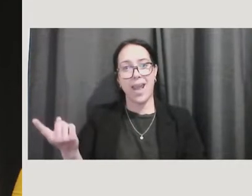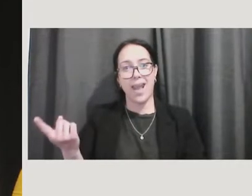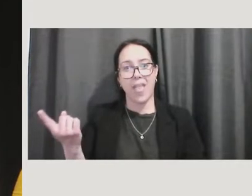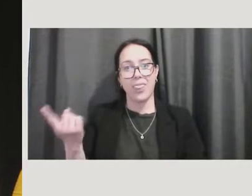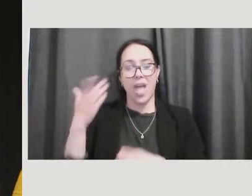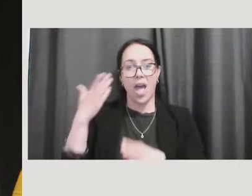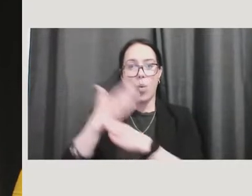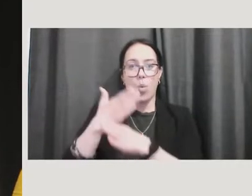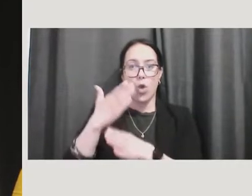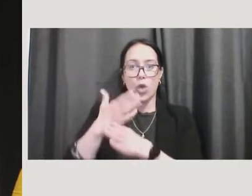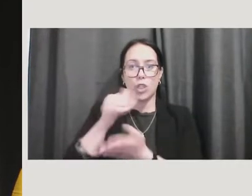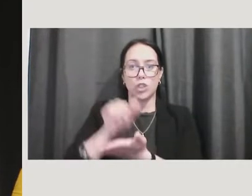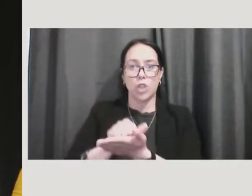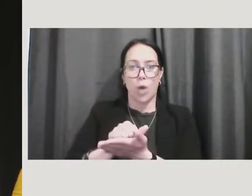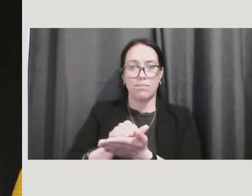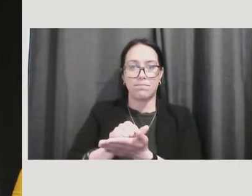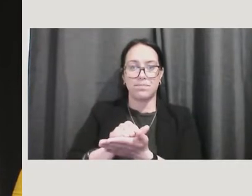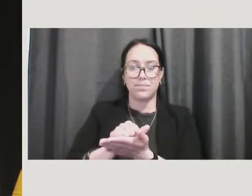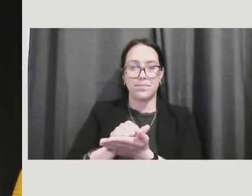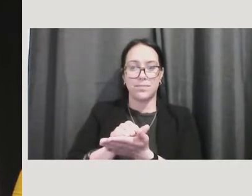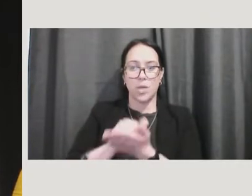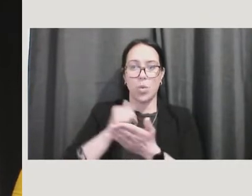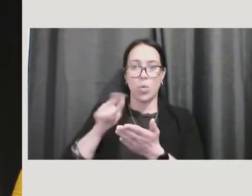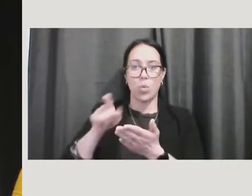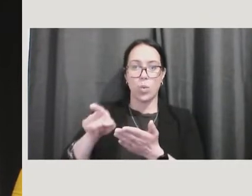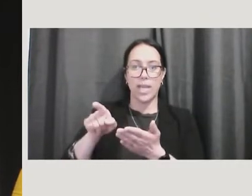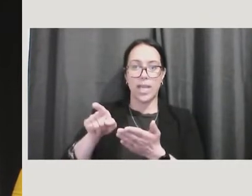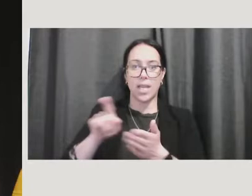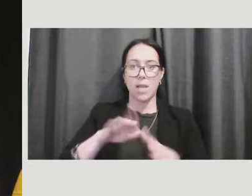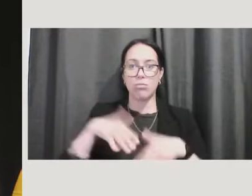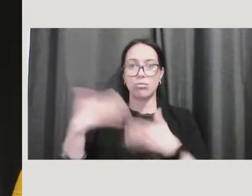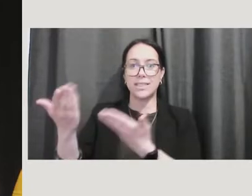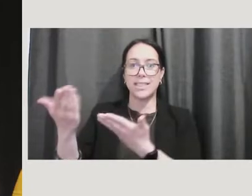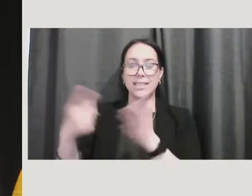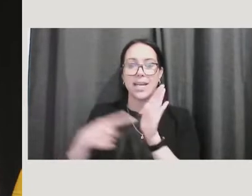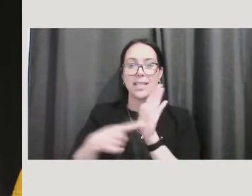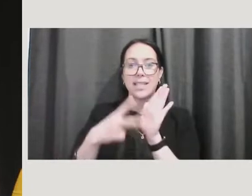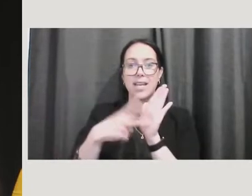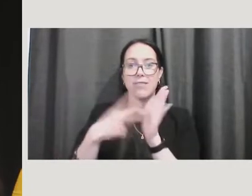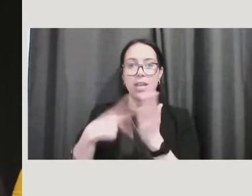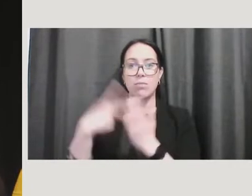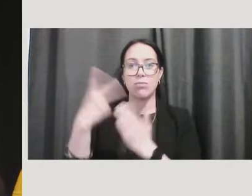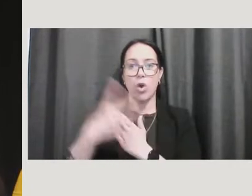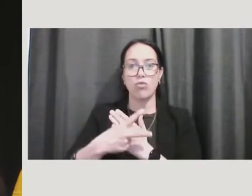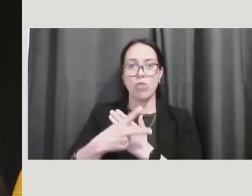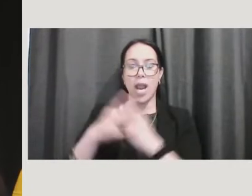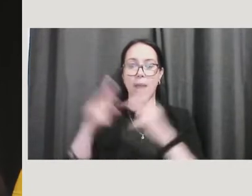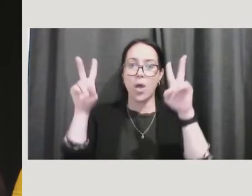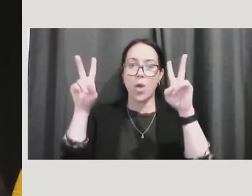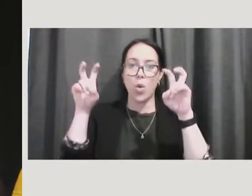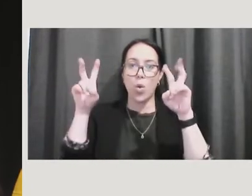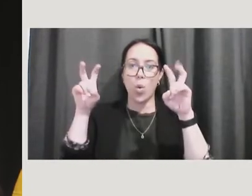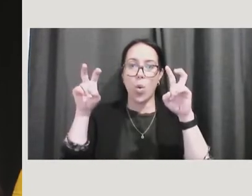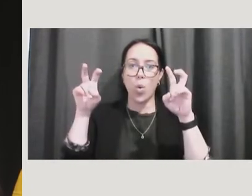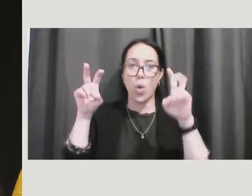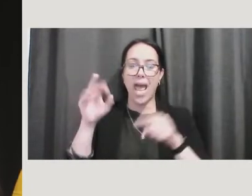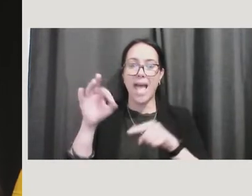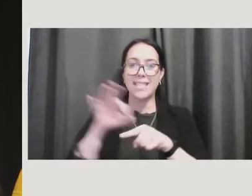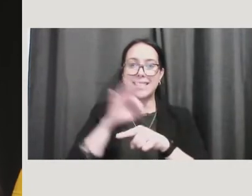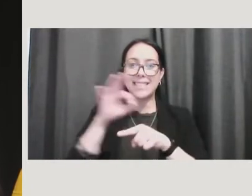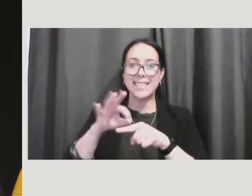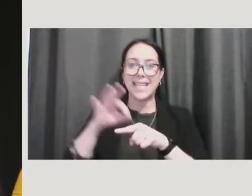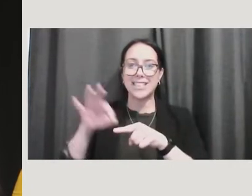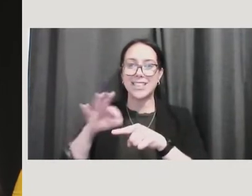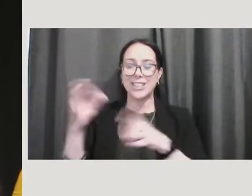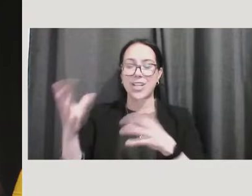presented TV program which is called Stitch with love this is